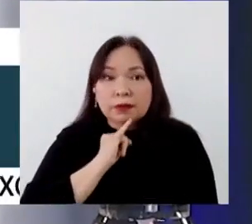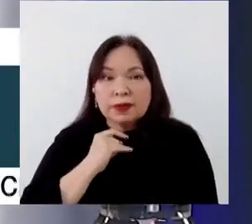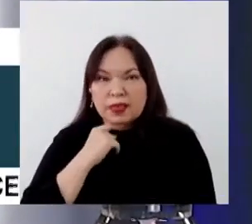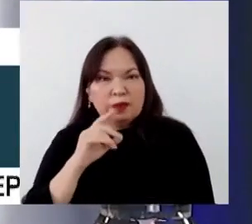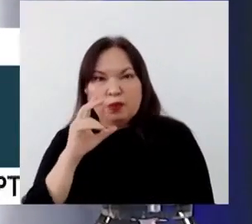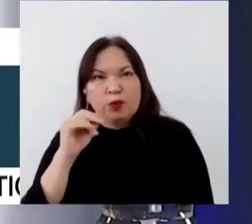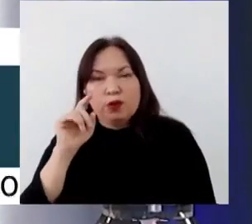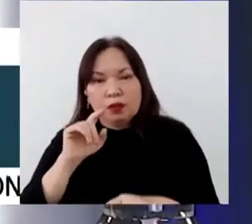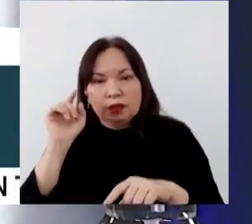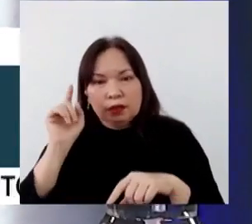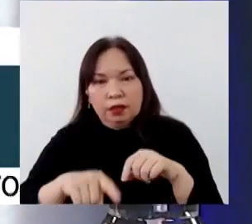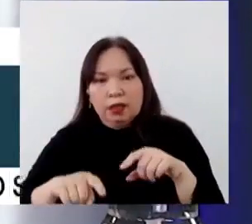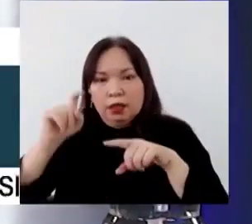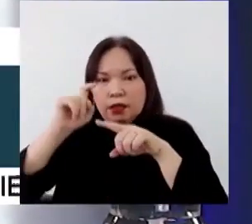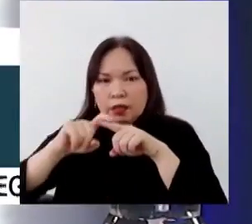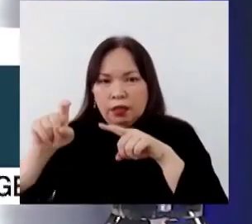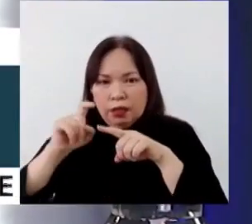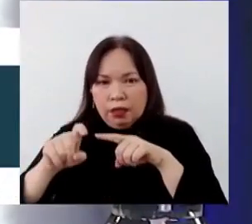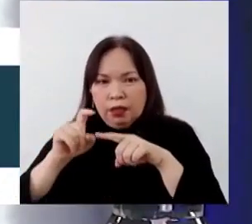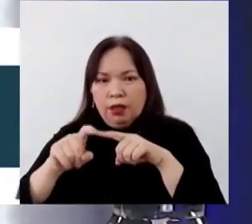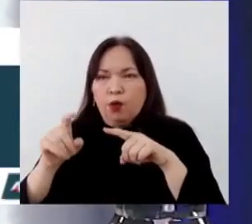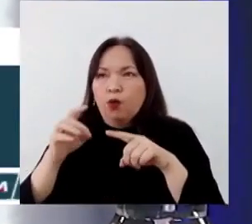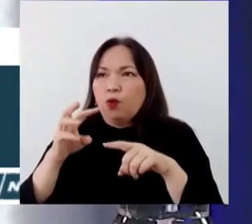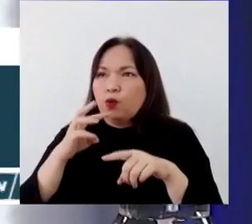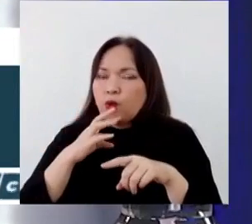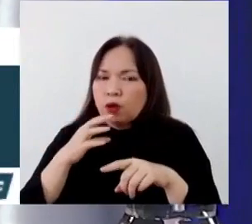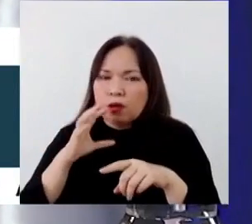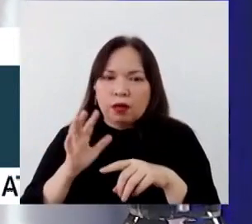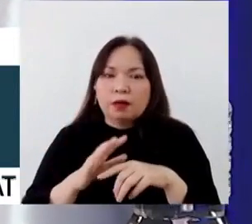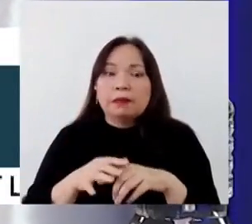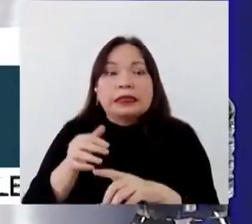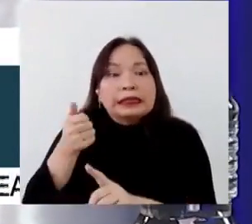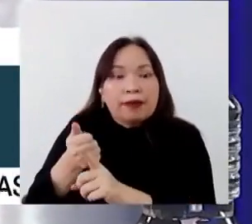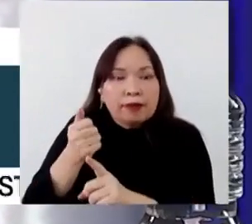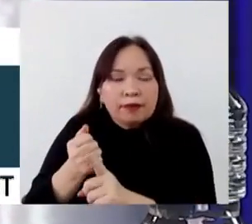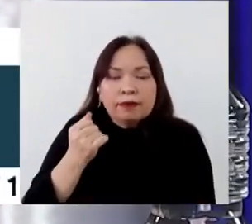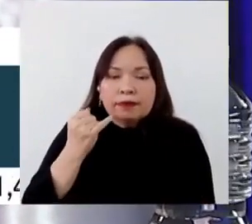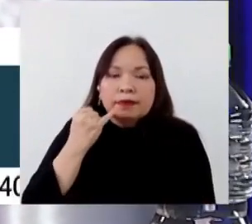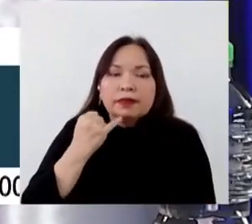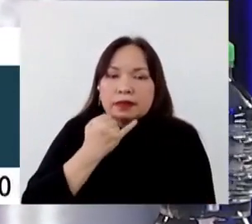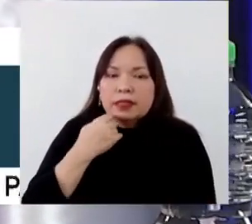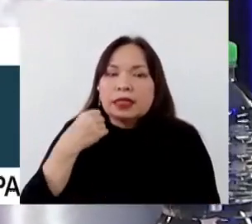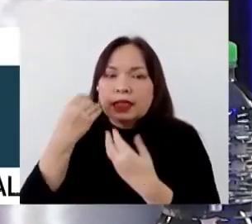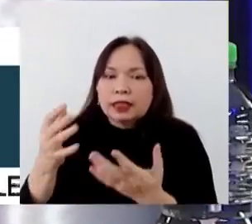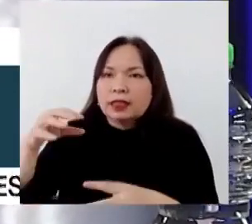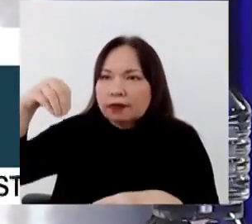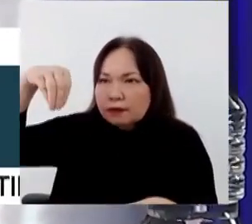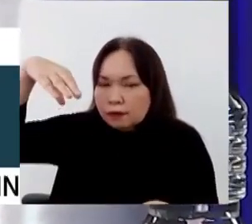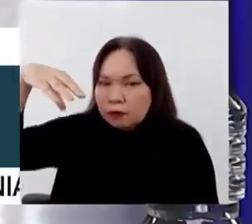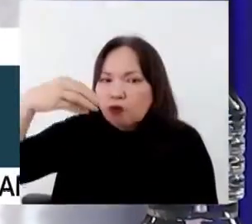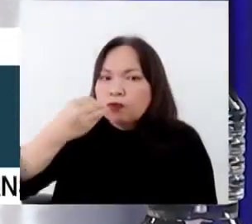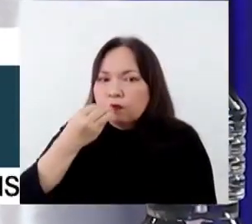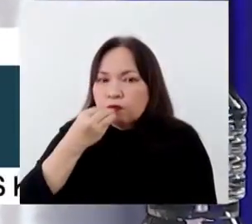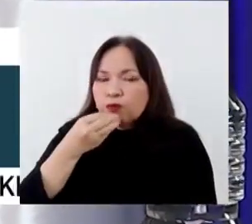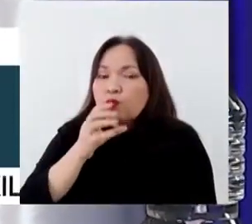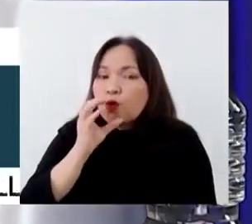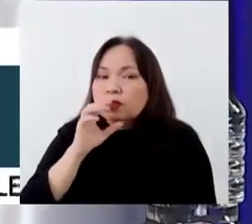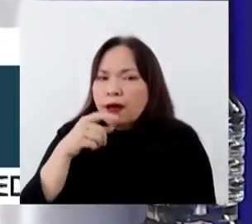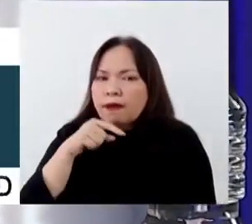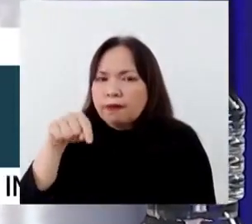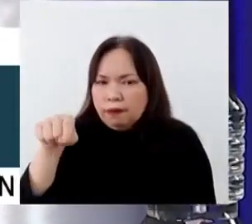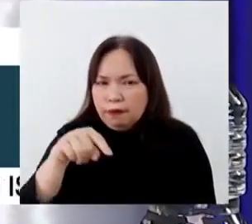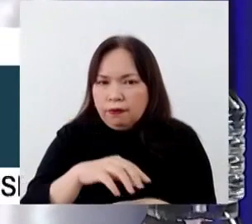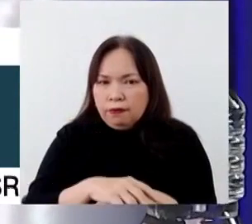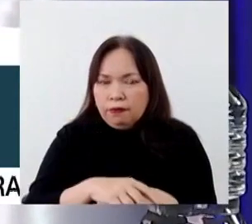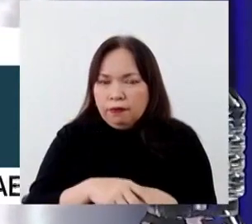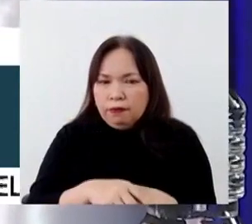Kasi they're the ones actually under the arrangements. Israel provides electricity, water, food. Kasi they, although they withdrew